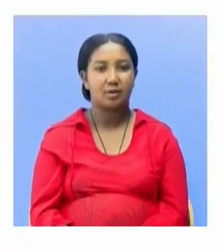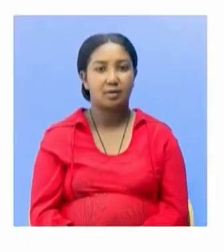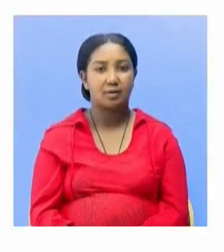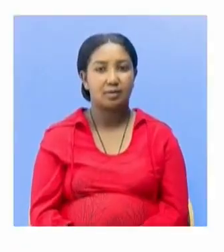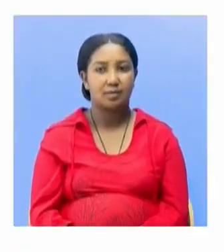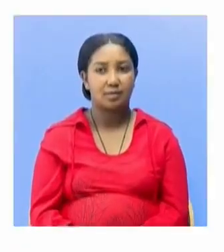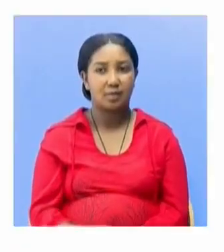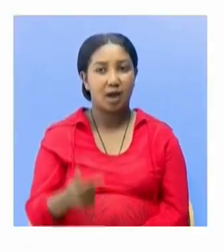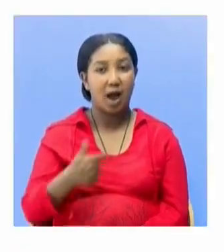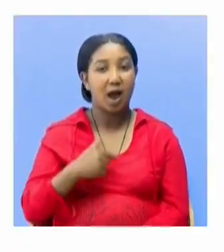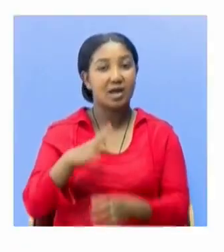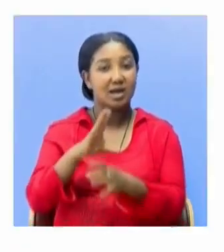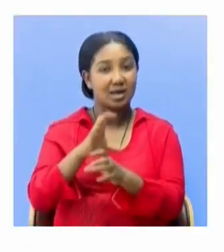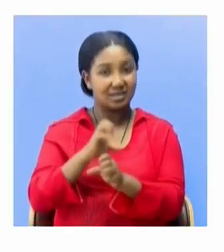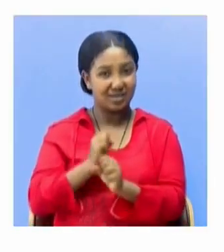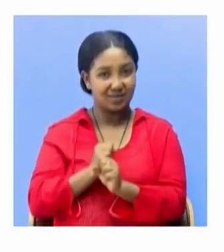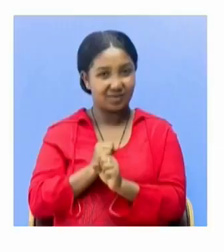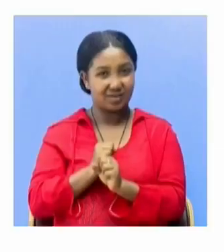received